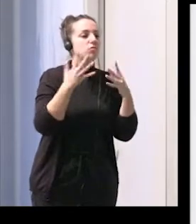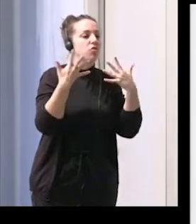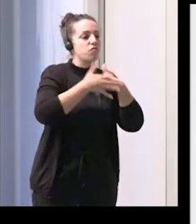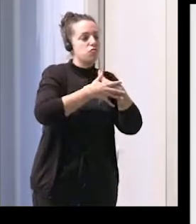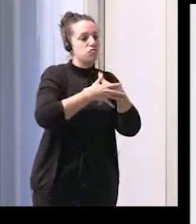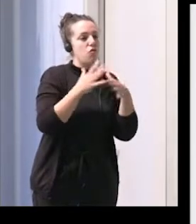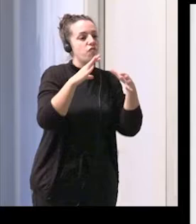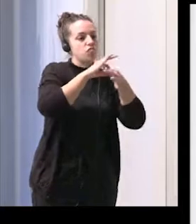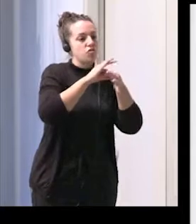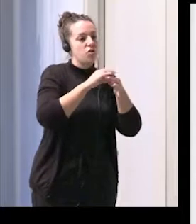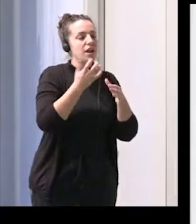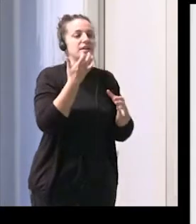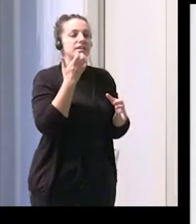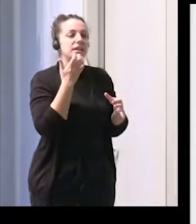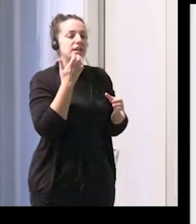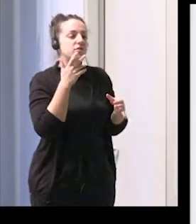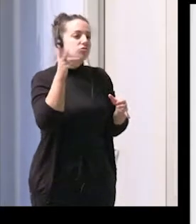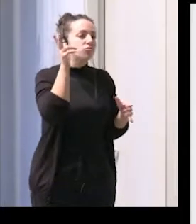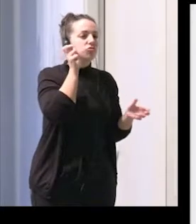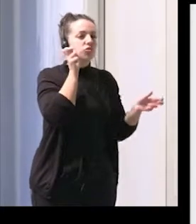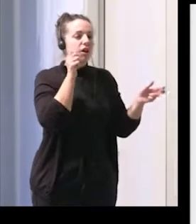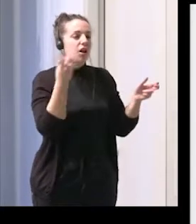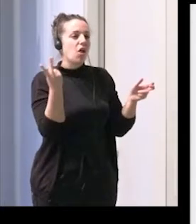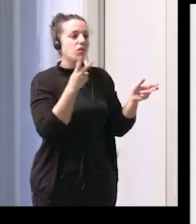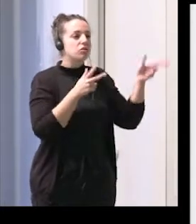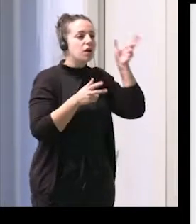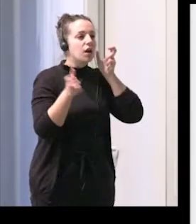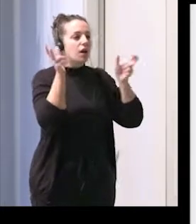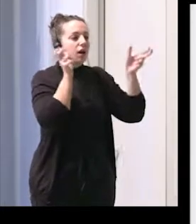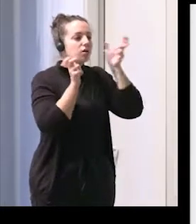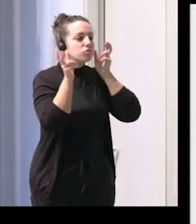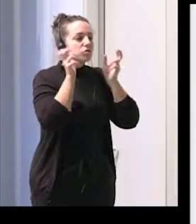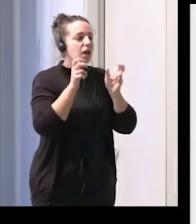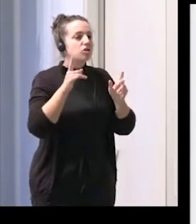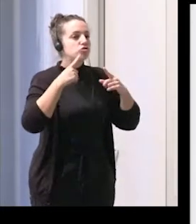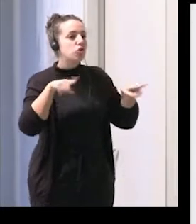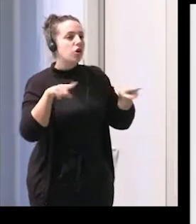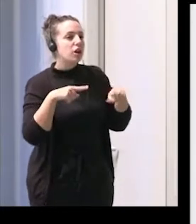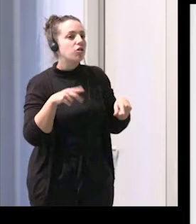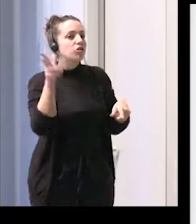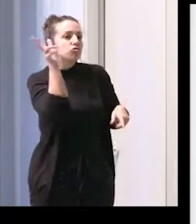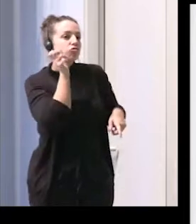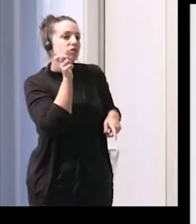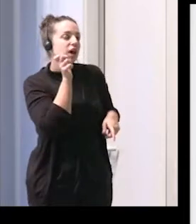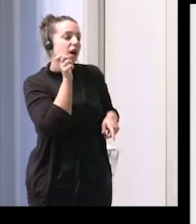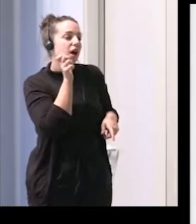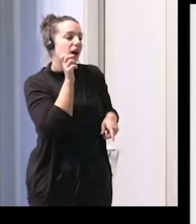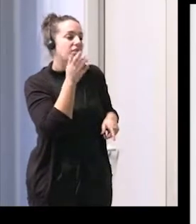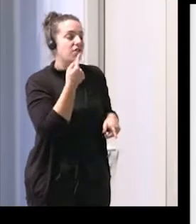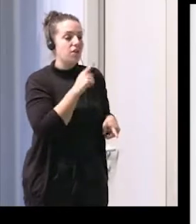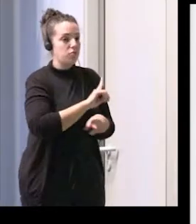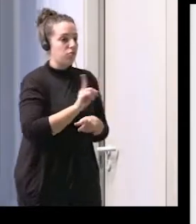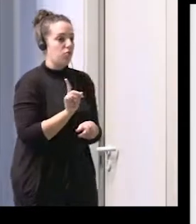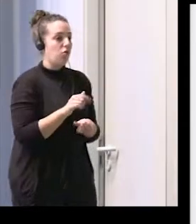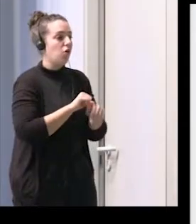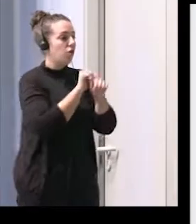when you're listening with both devices in? And the answer is they don't, not consistently with 2